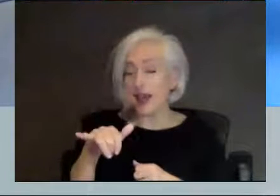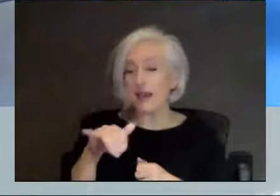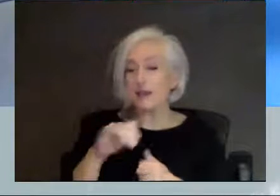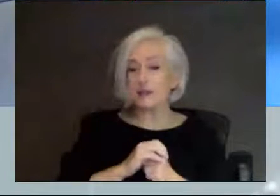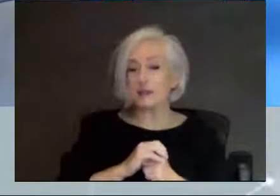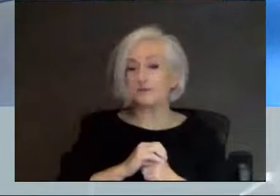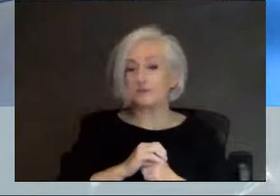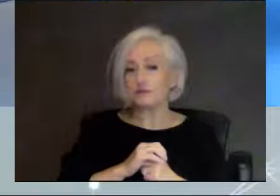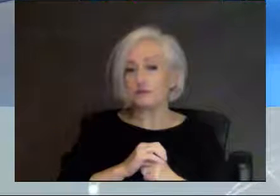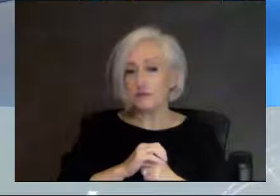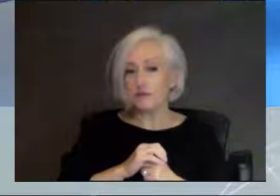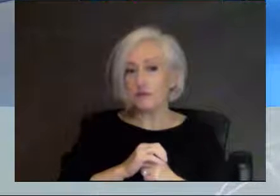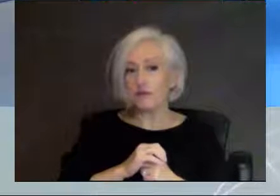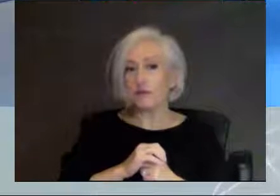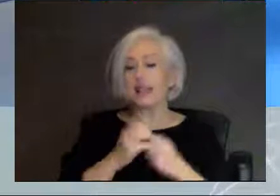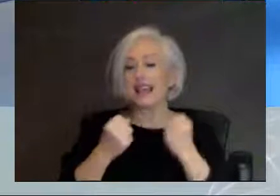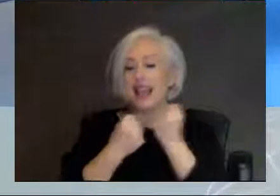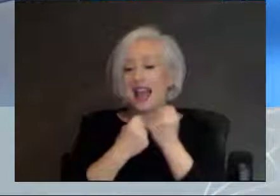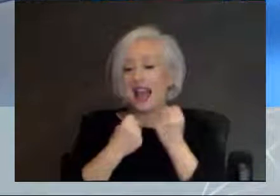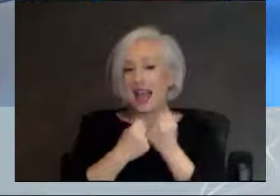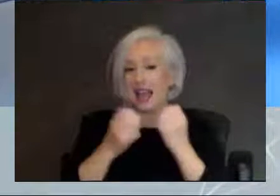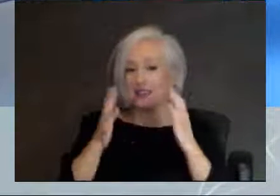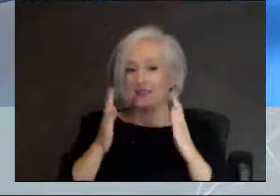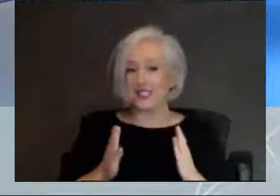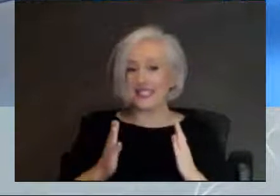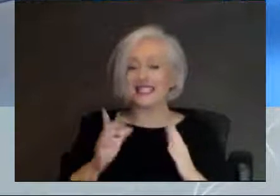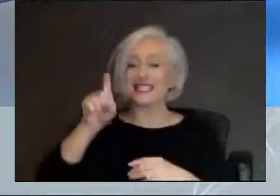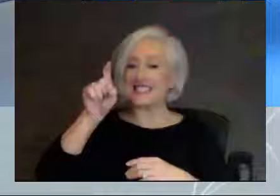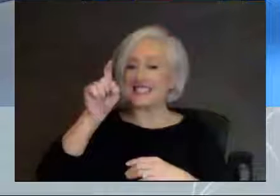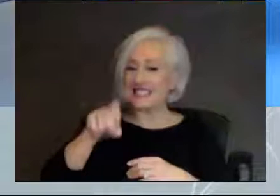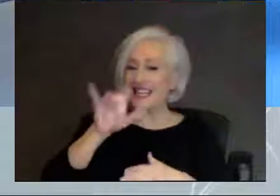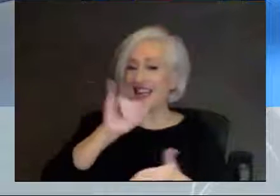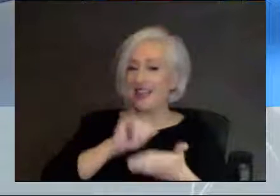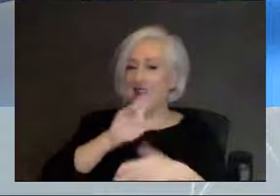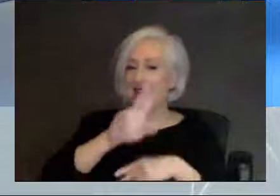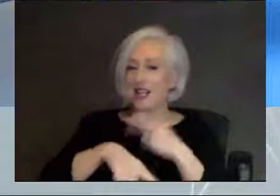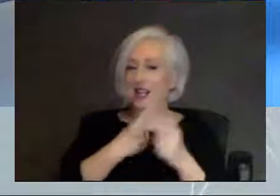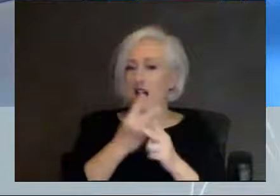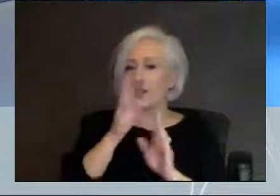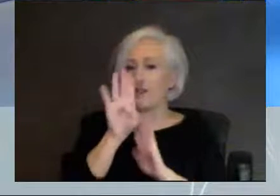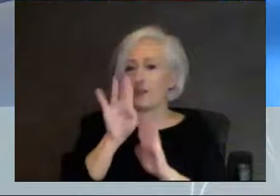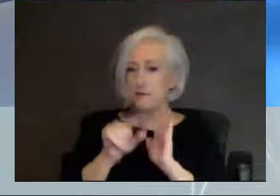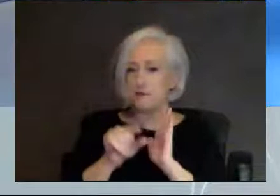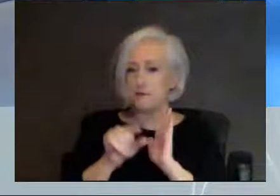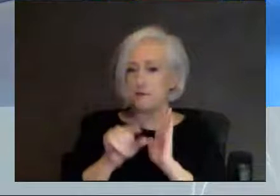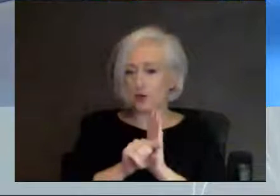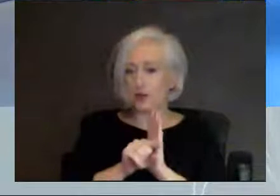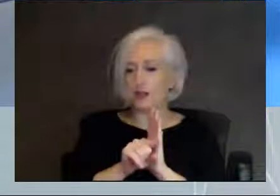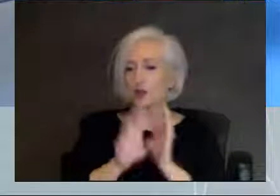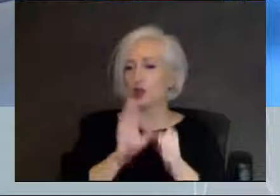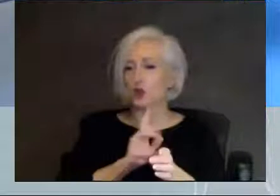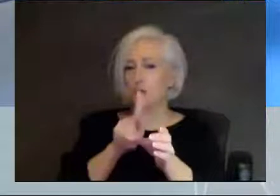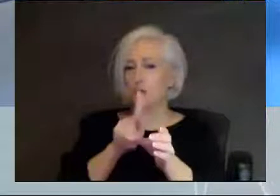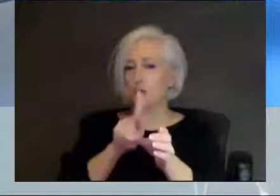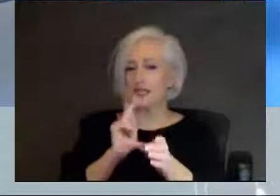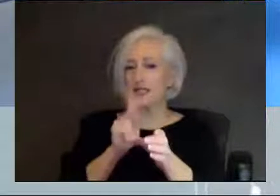do advocates need those types of backgrounds to participate in Pivot?